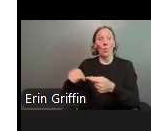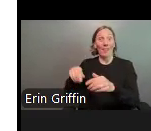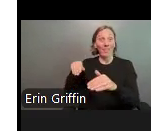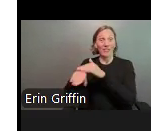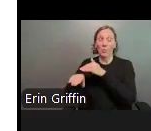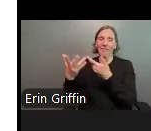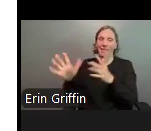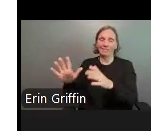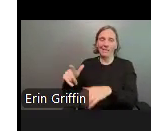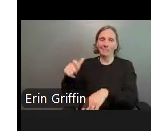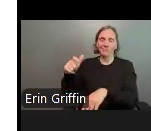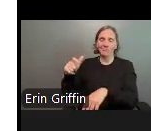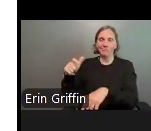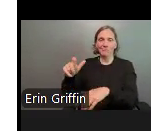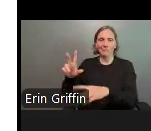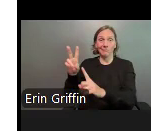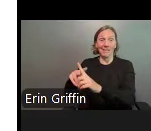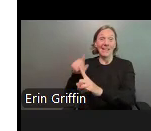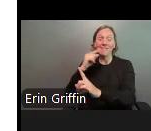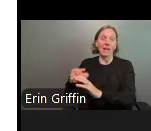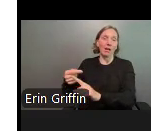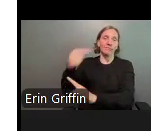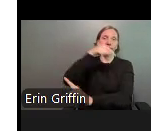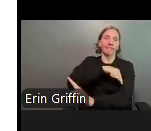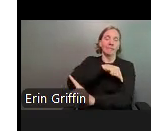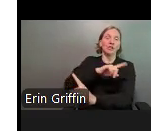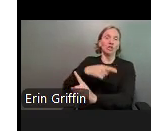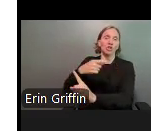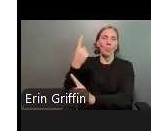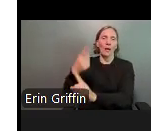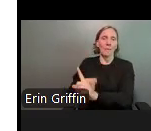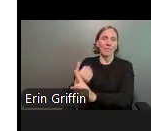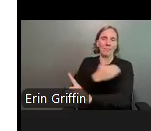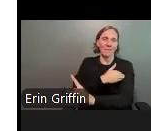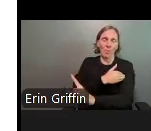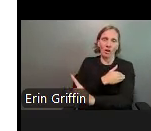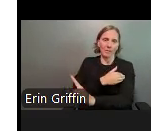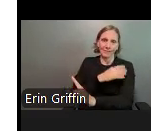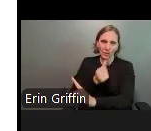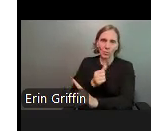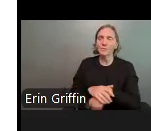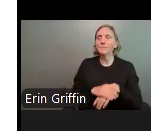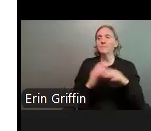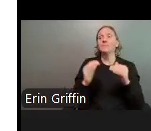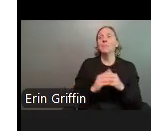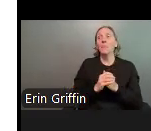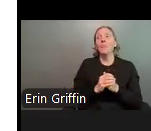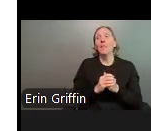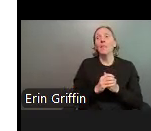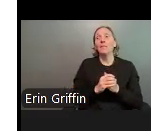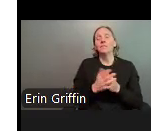It will be handled prospectively. And there's some nuances here, like